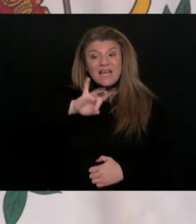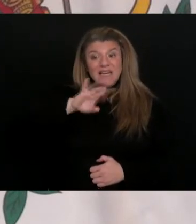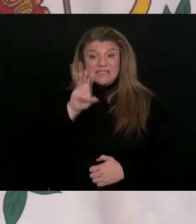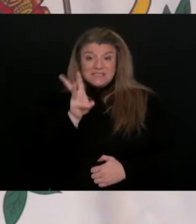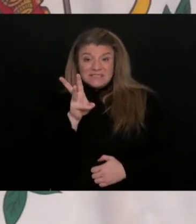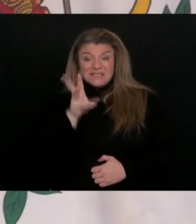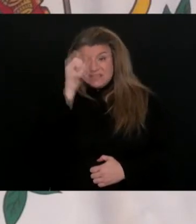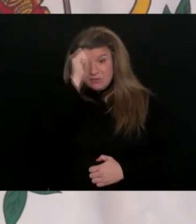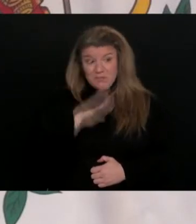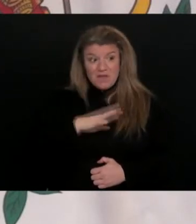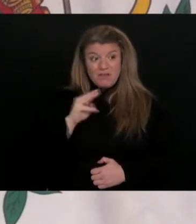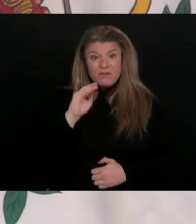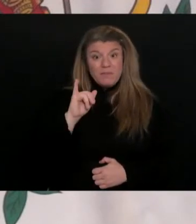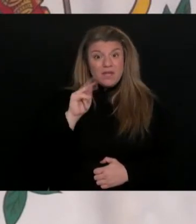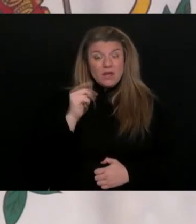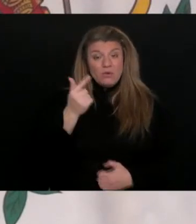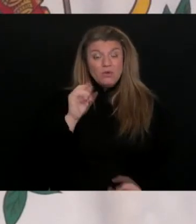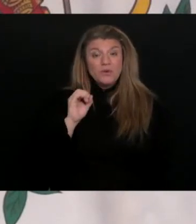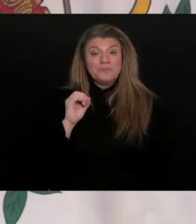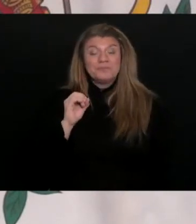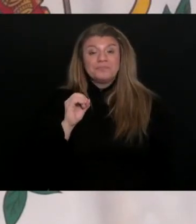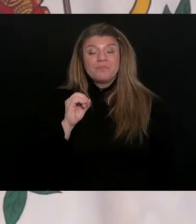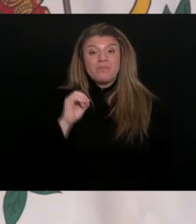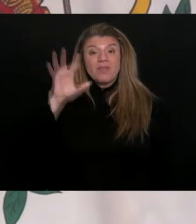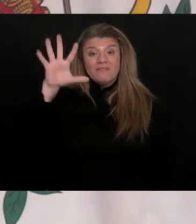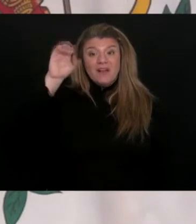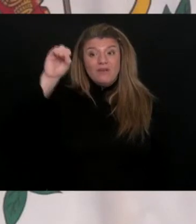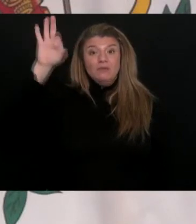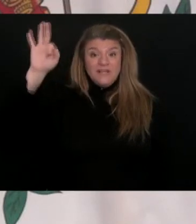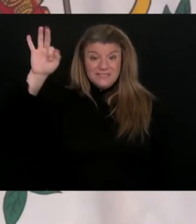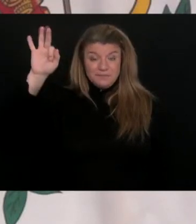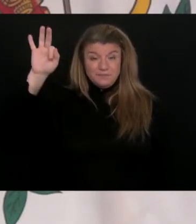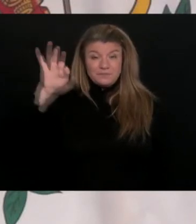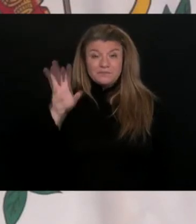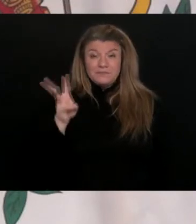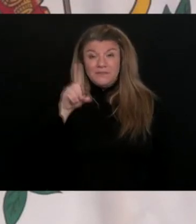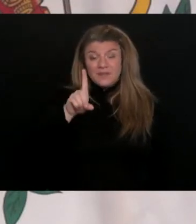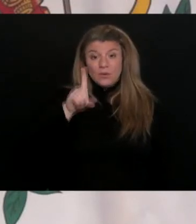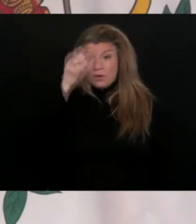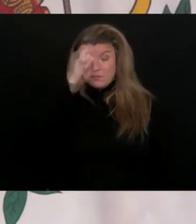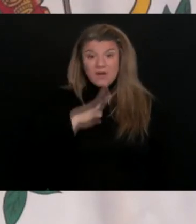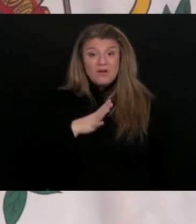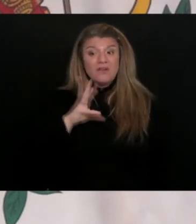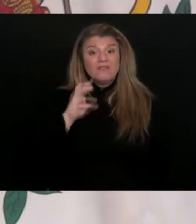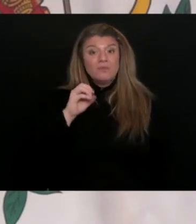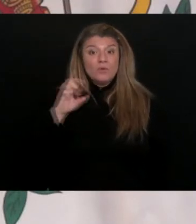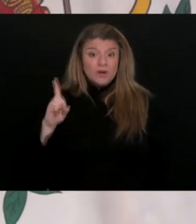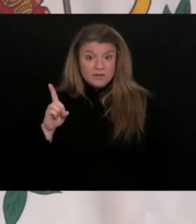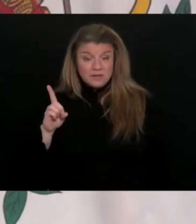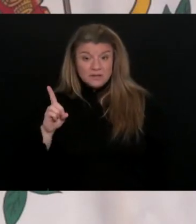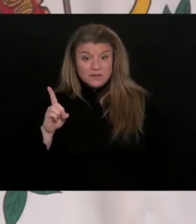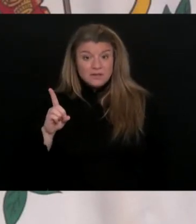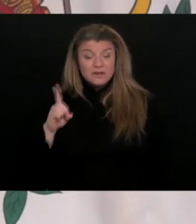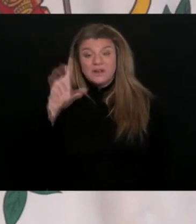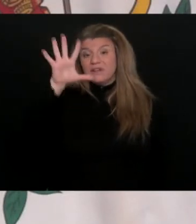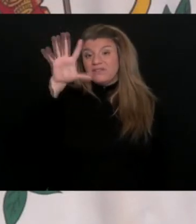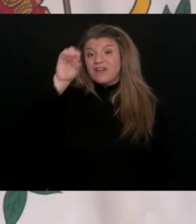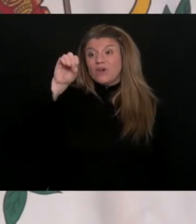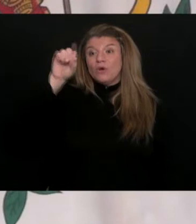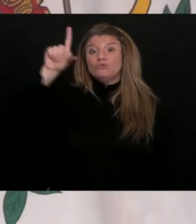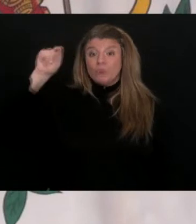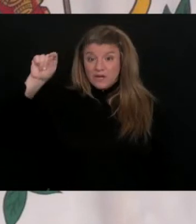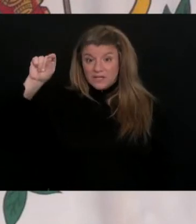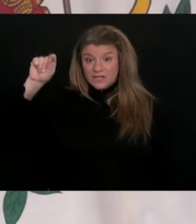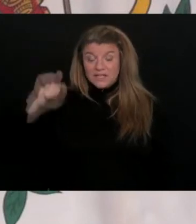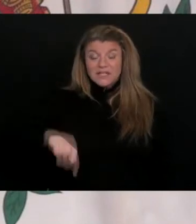86-year-old male from Mingo County. The 5,019th death, a 61-year-old male from Wood County. The 5,020th